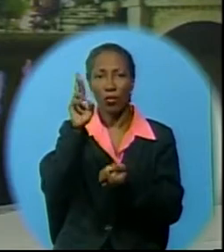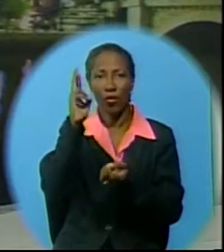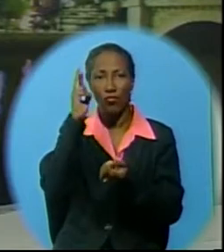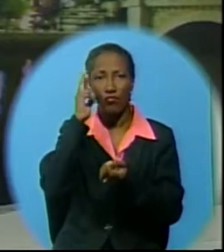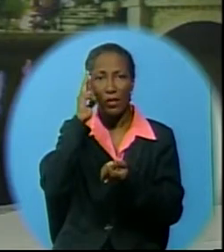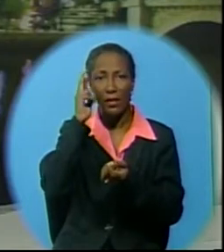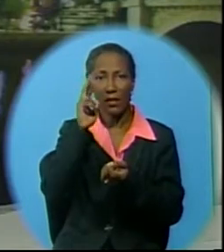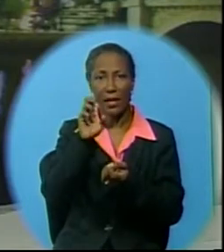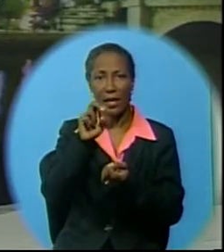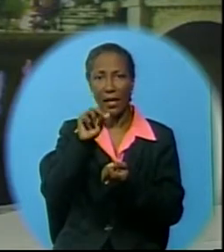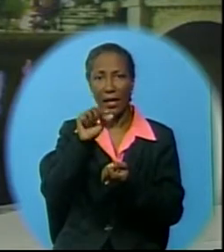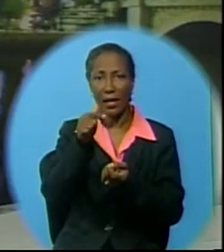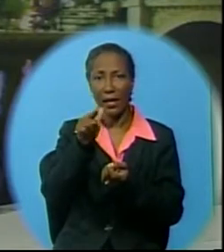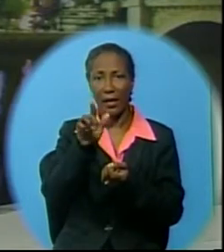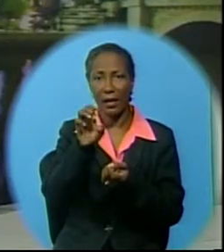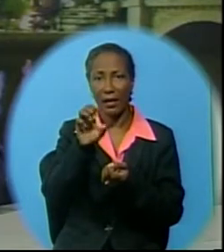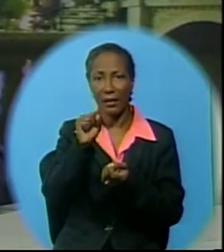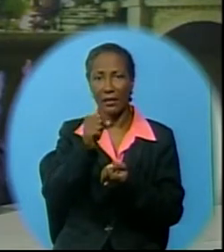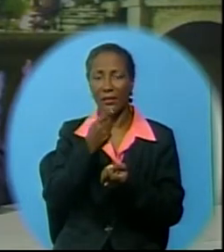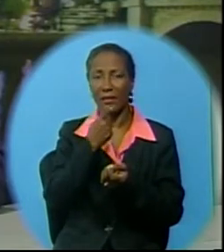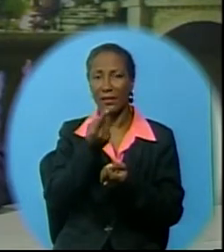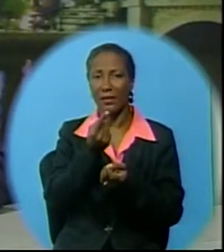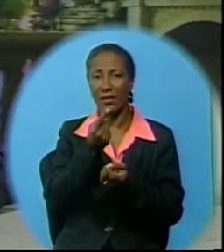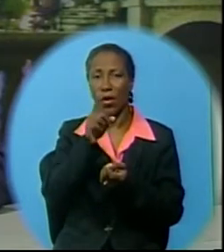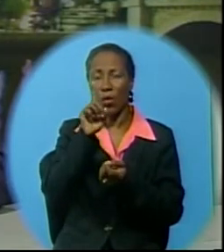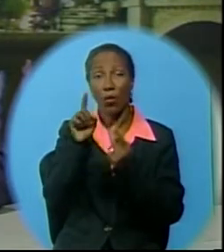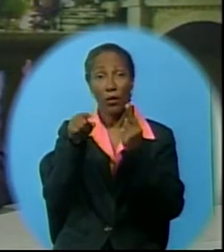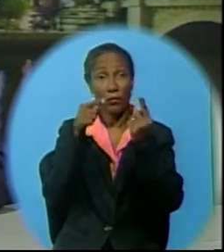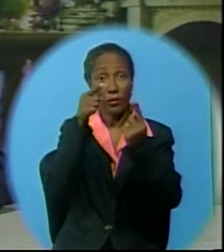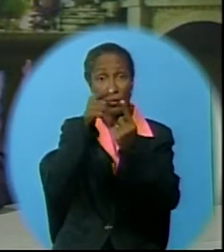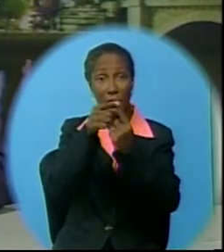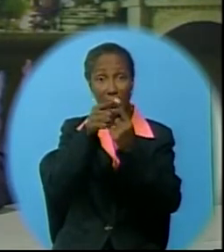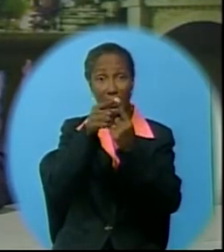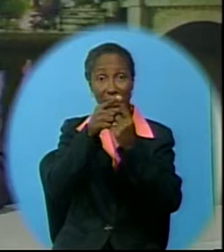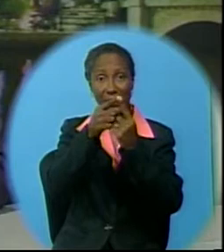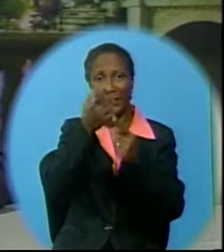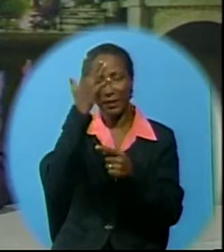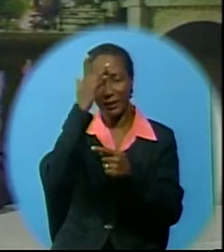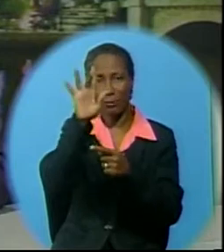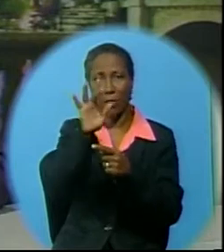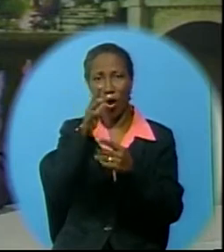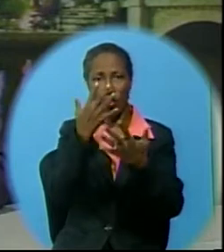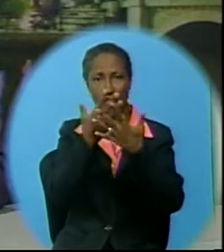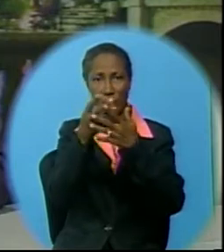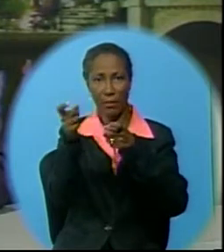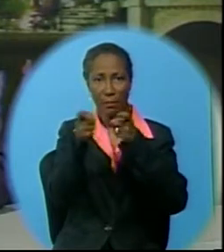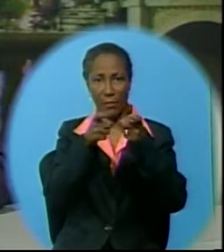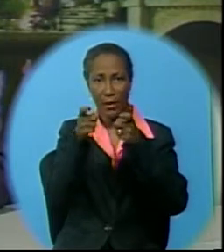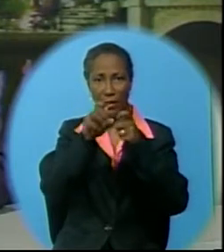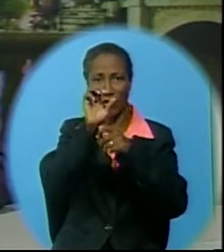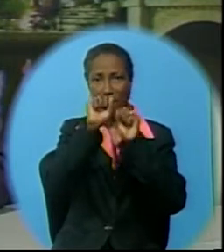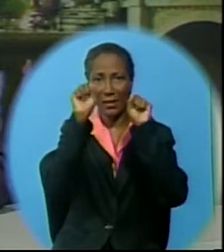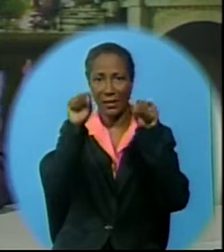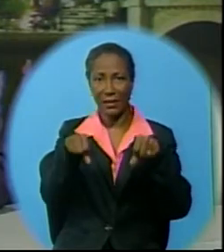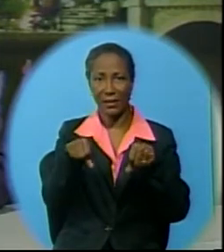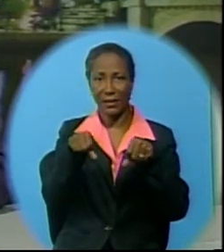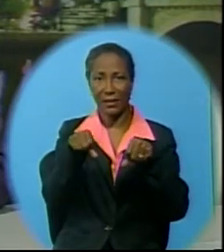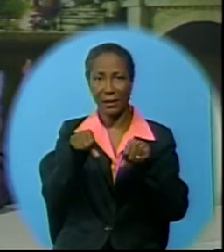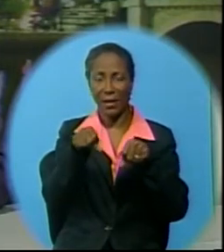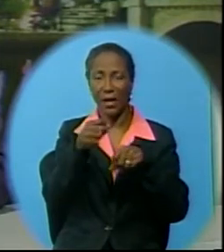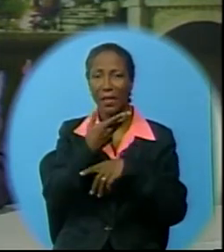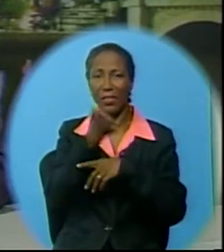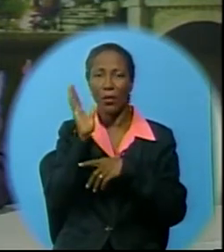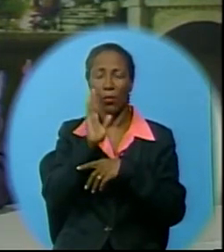of JIZ's main goals is the development of a smart grid management system. But he says for it to be effective, there will have to be